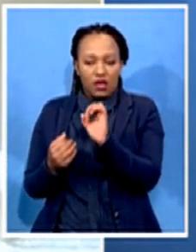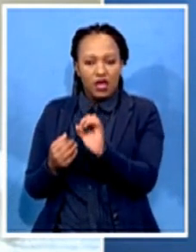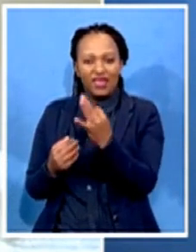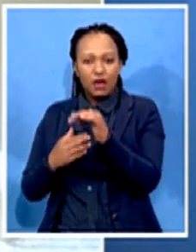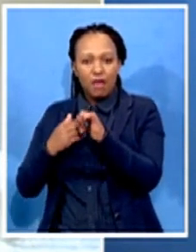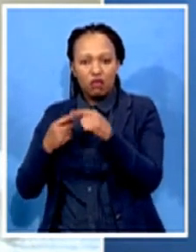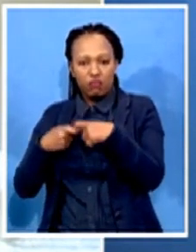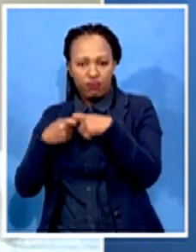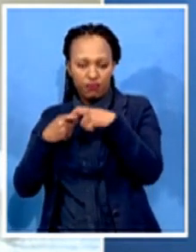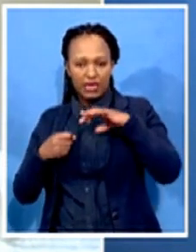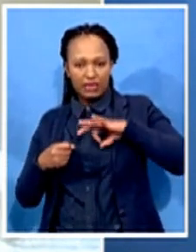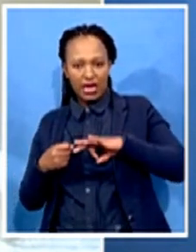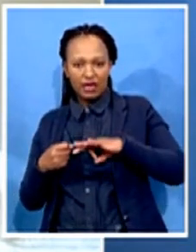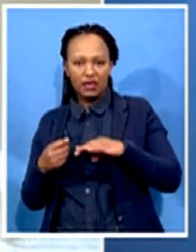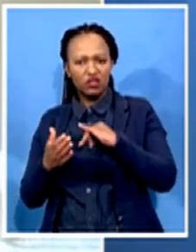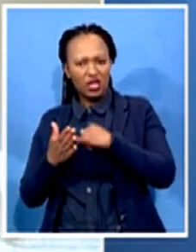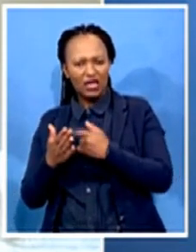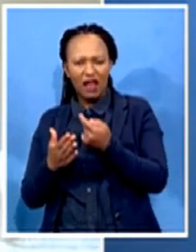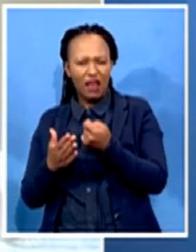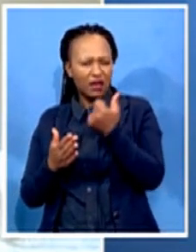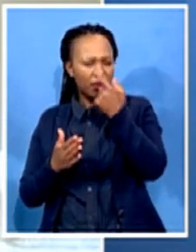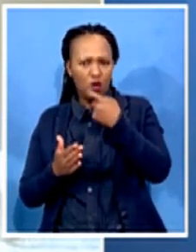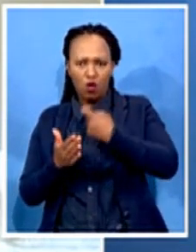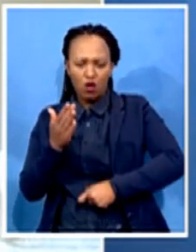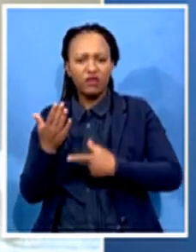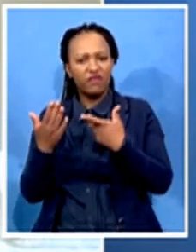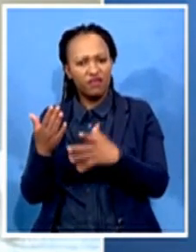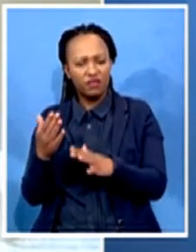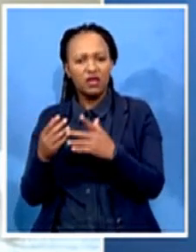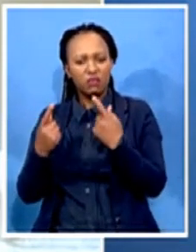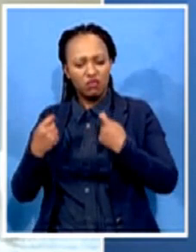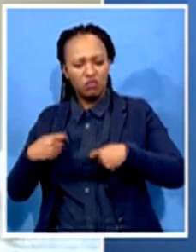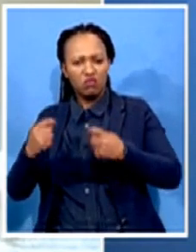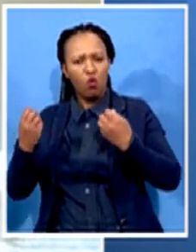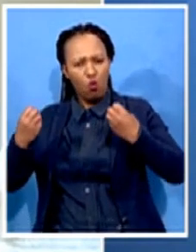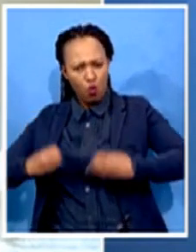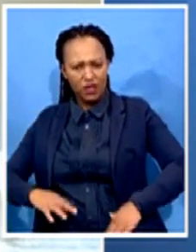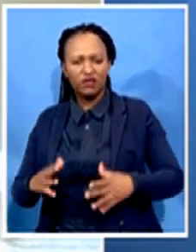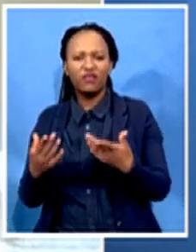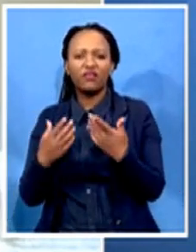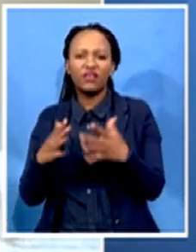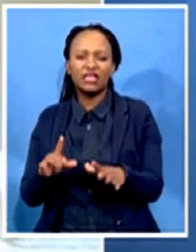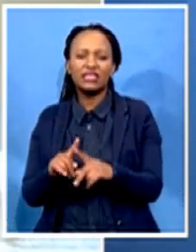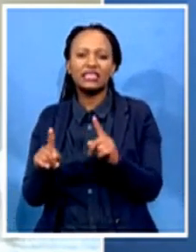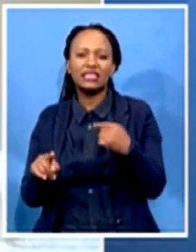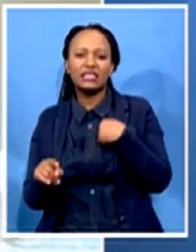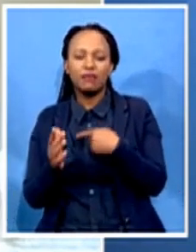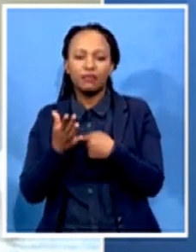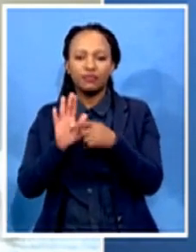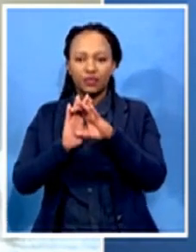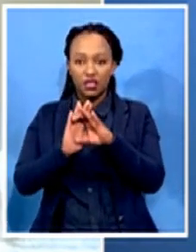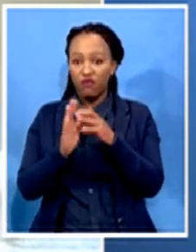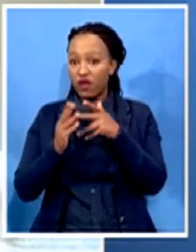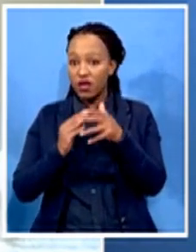cost that has been wasted. And I mean, it just gives an example to anybody in lower ranks